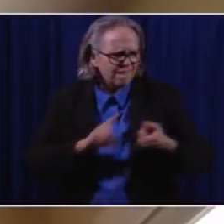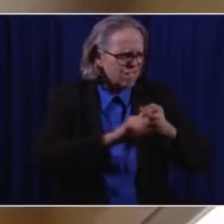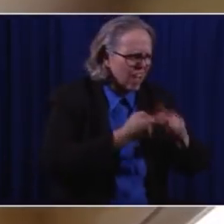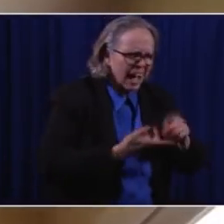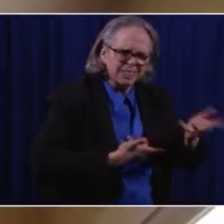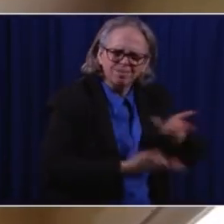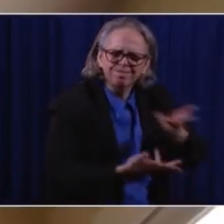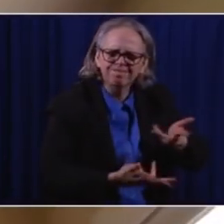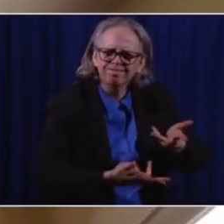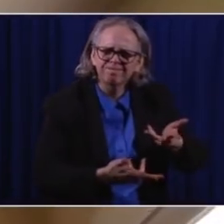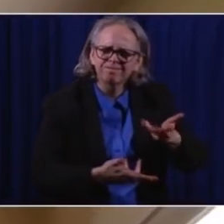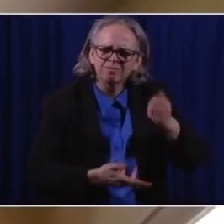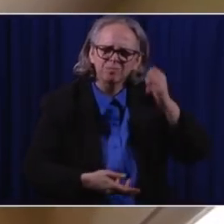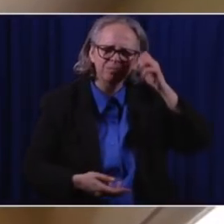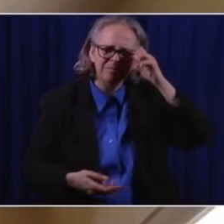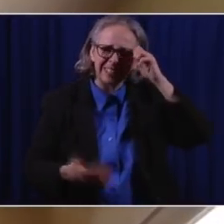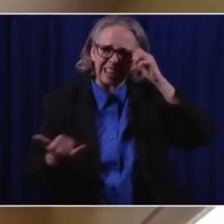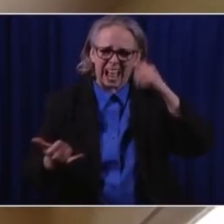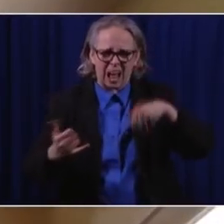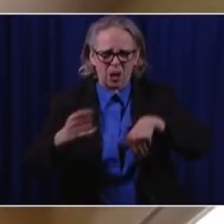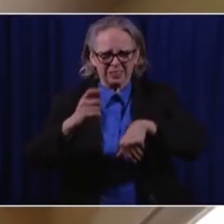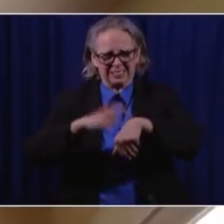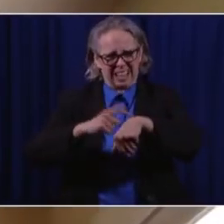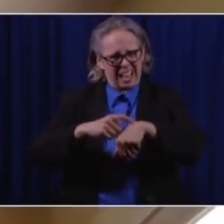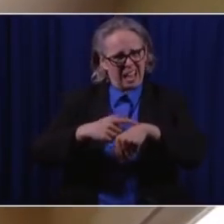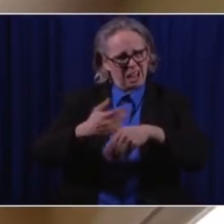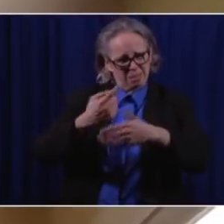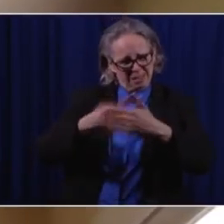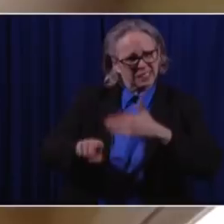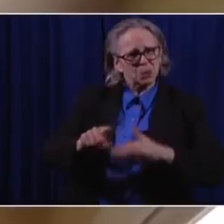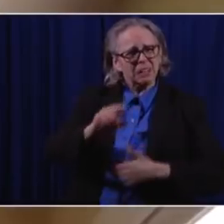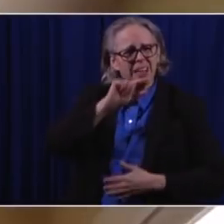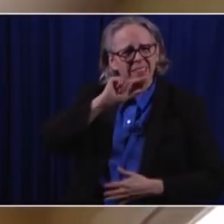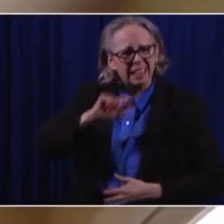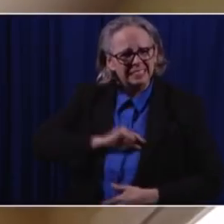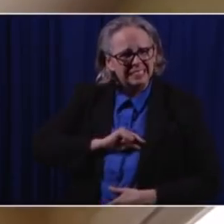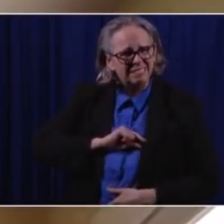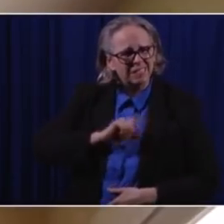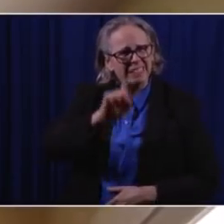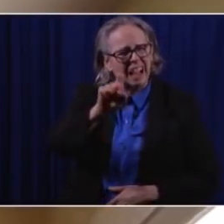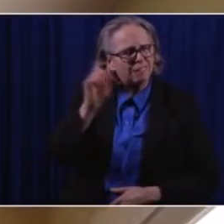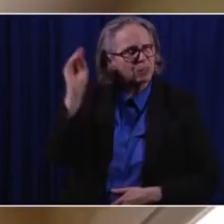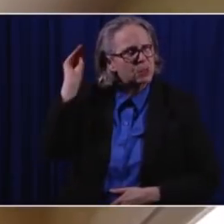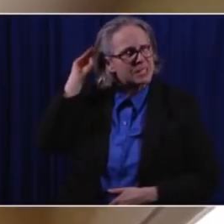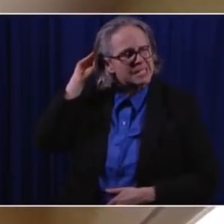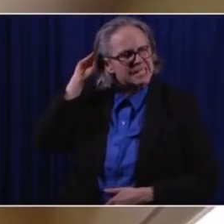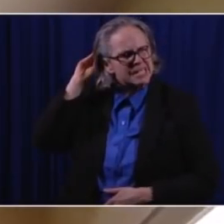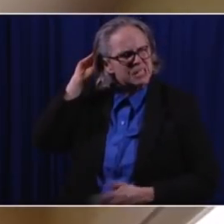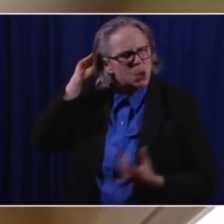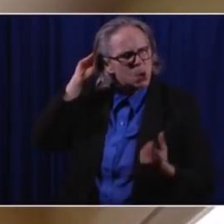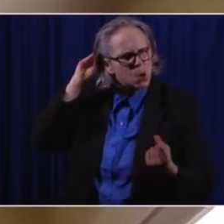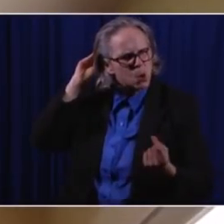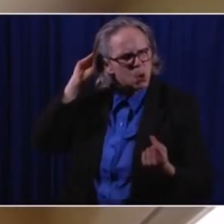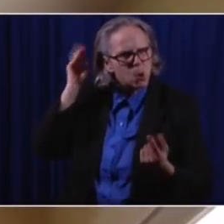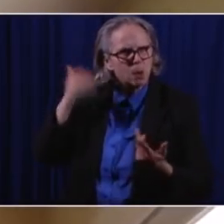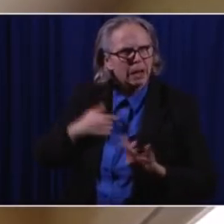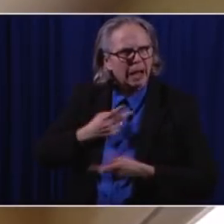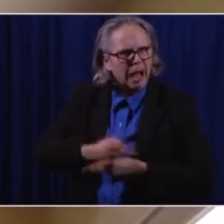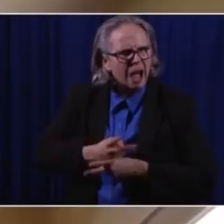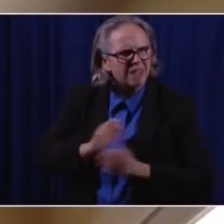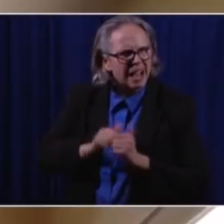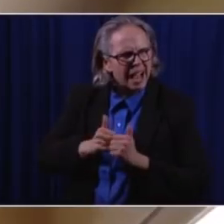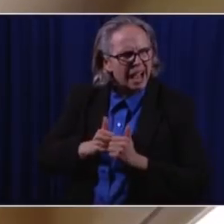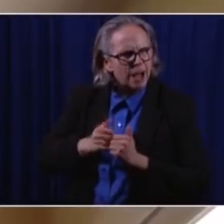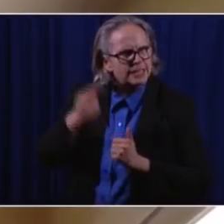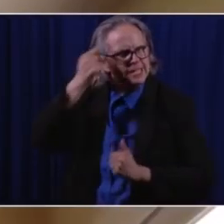we need to keep all of this in mind and realize that even if your gathering is small,